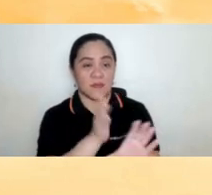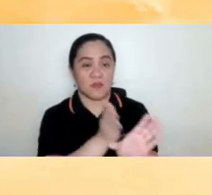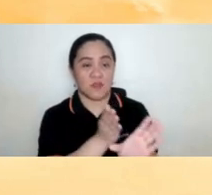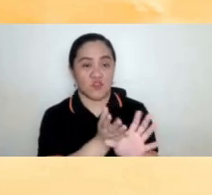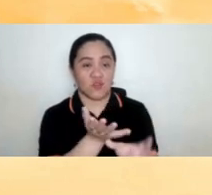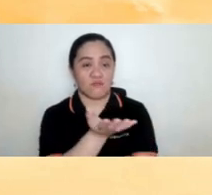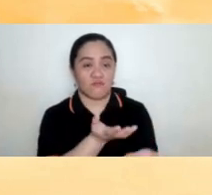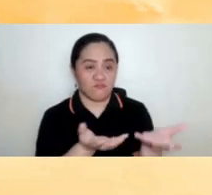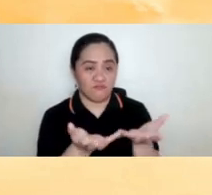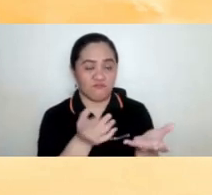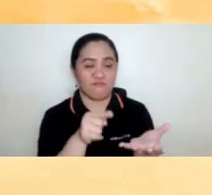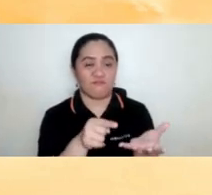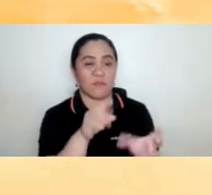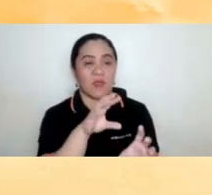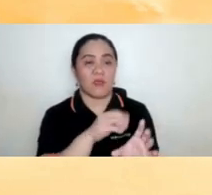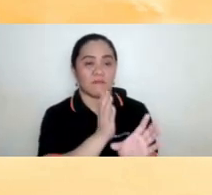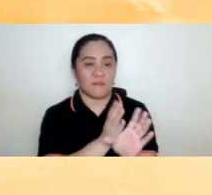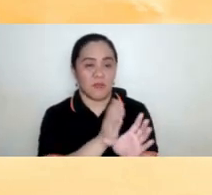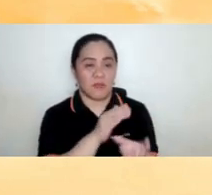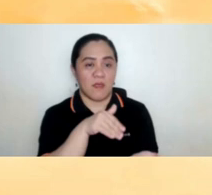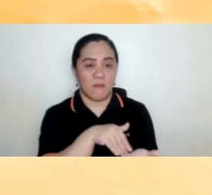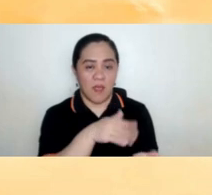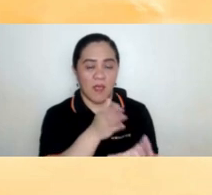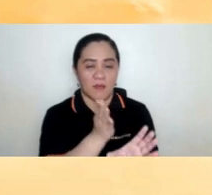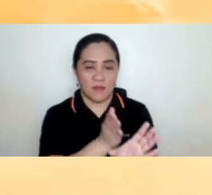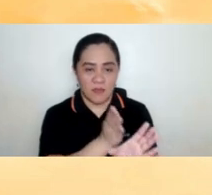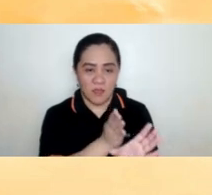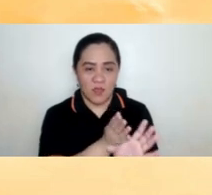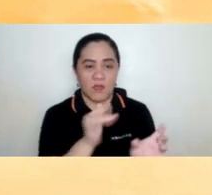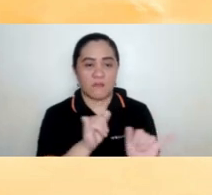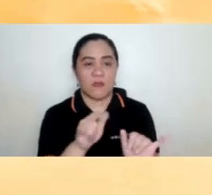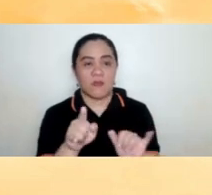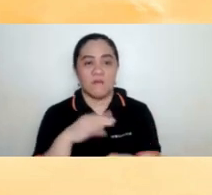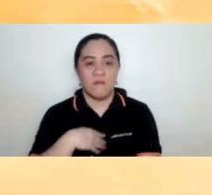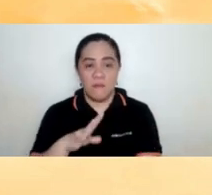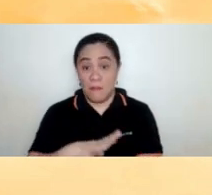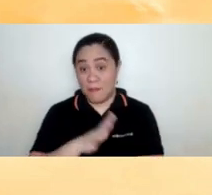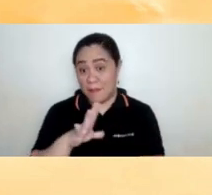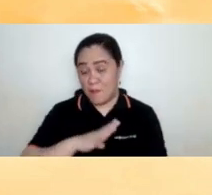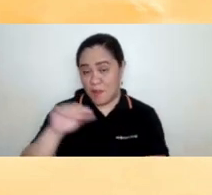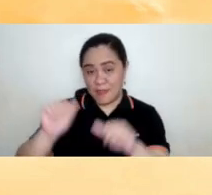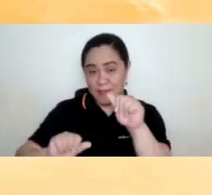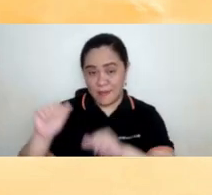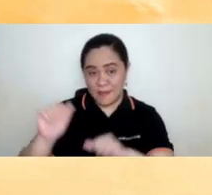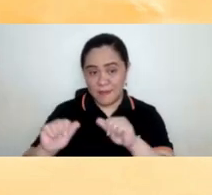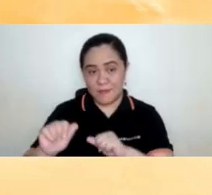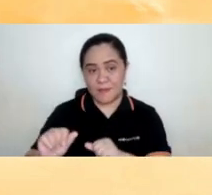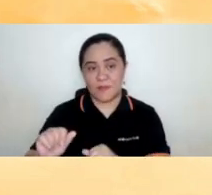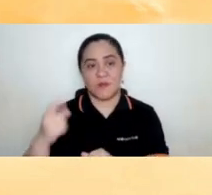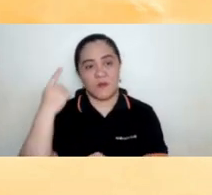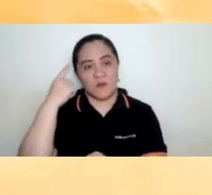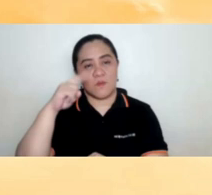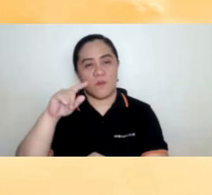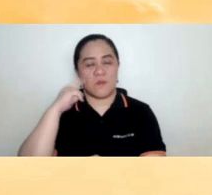clinical psychology, neuropsychology, in formal assessment, and trauma-informed